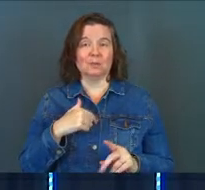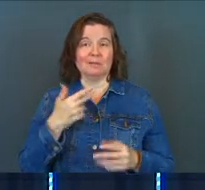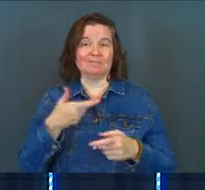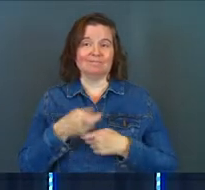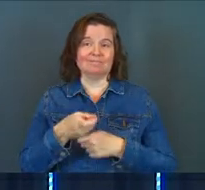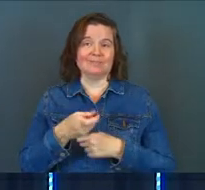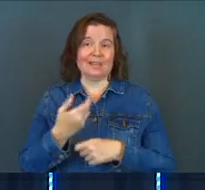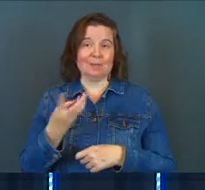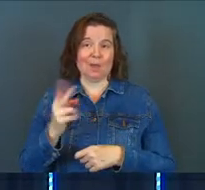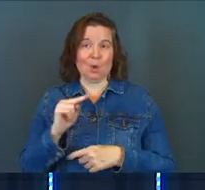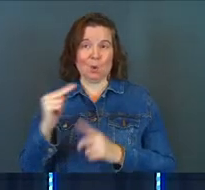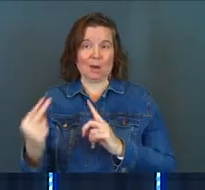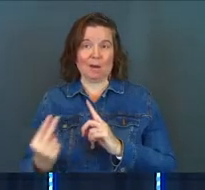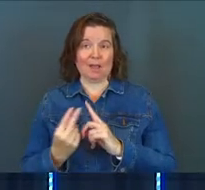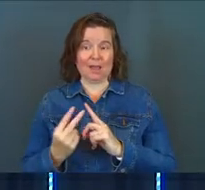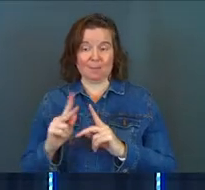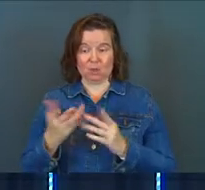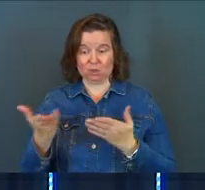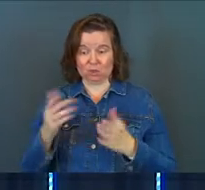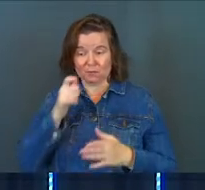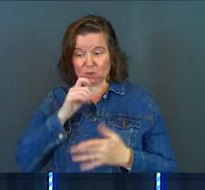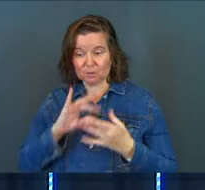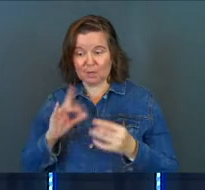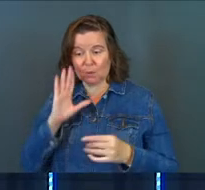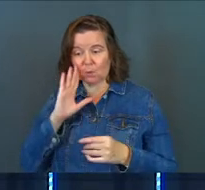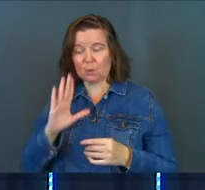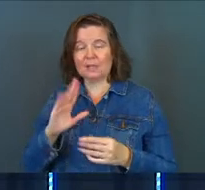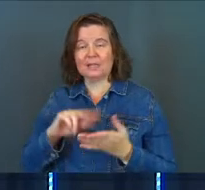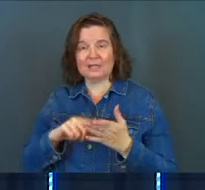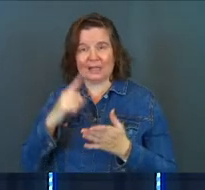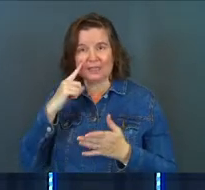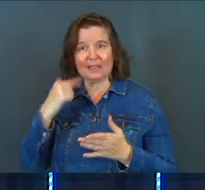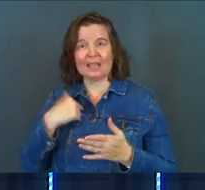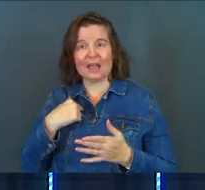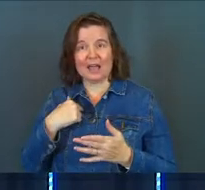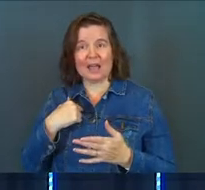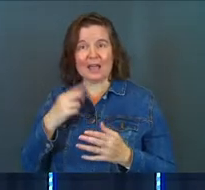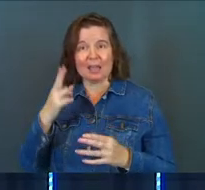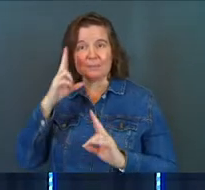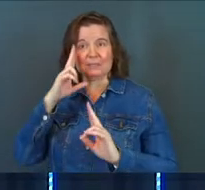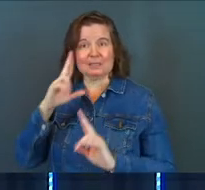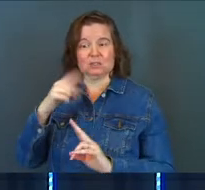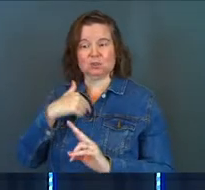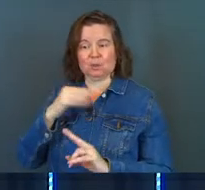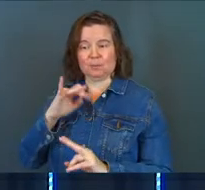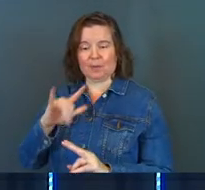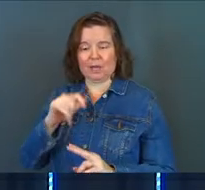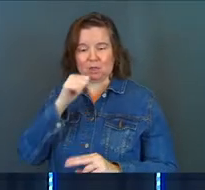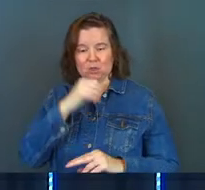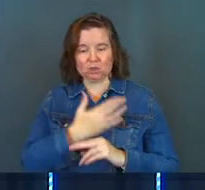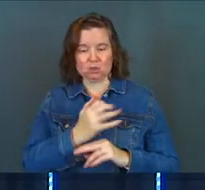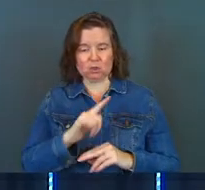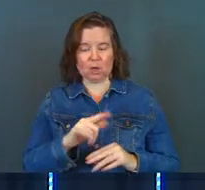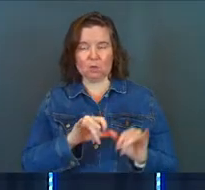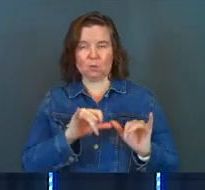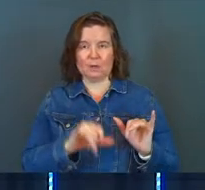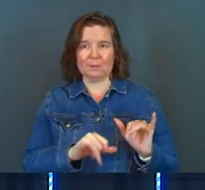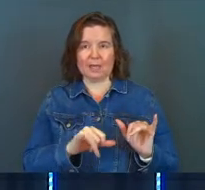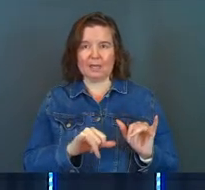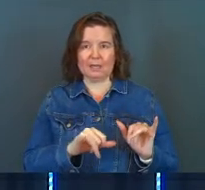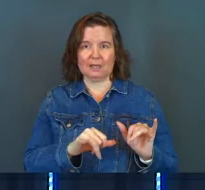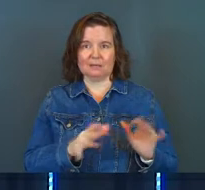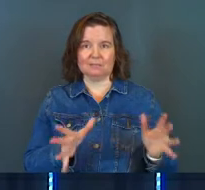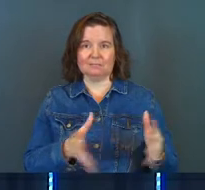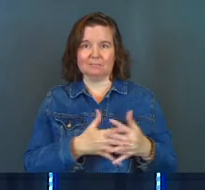even to be humiliated in my own eyes, but those servant girls that you mentioned will indeed think I am distinguished. So Michal, the daughter of Saul, remained